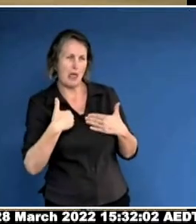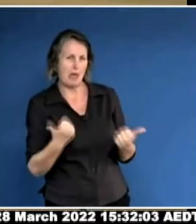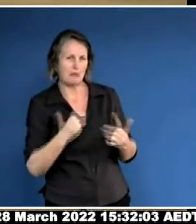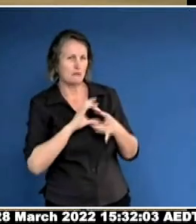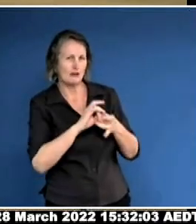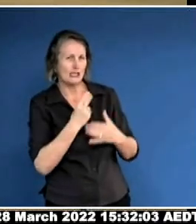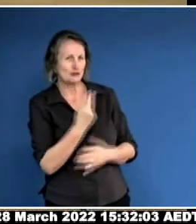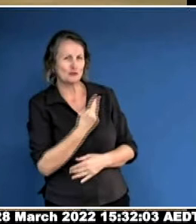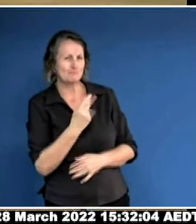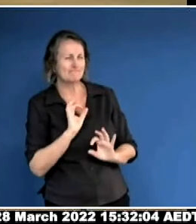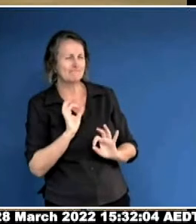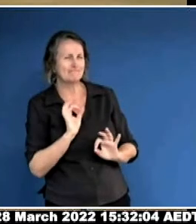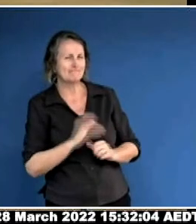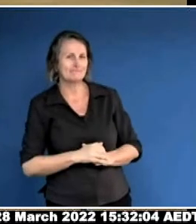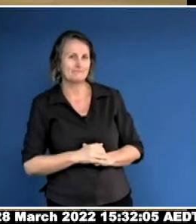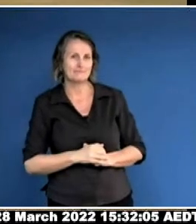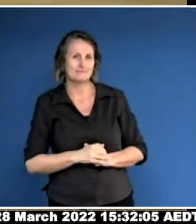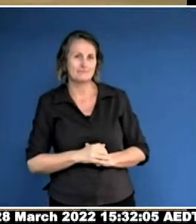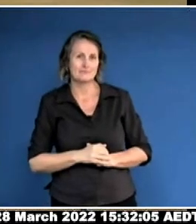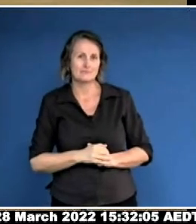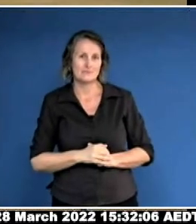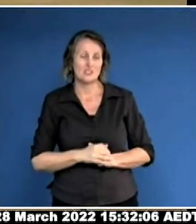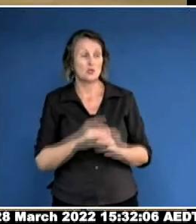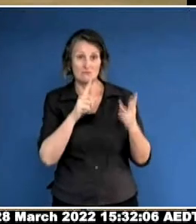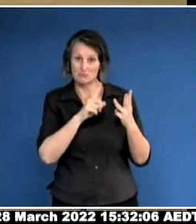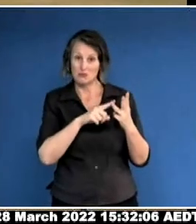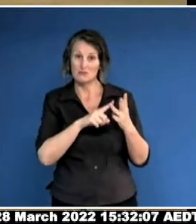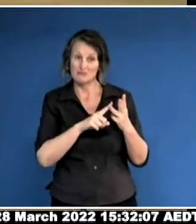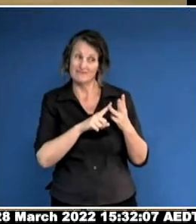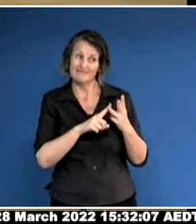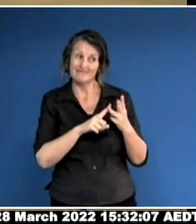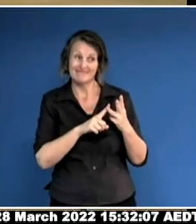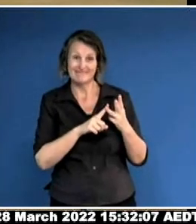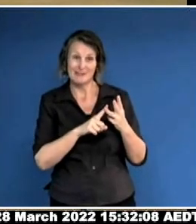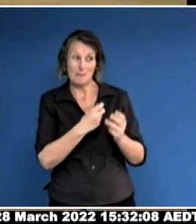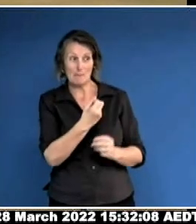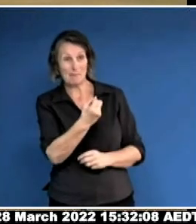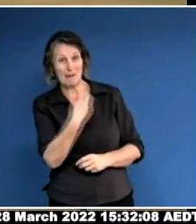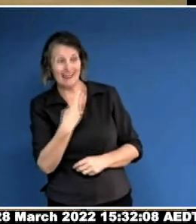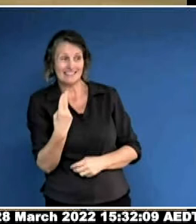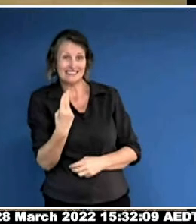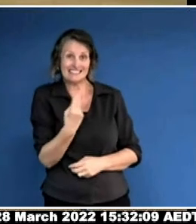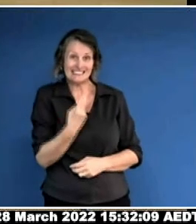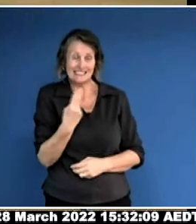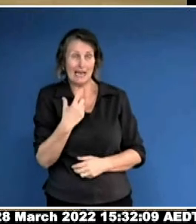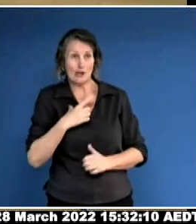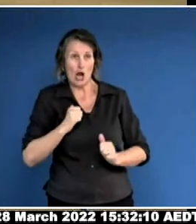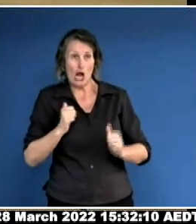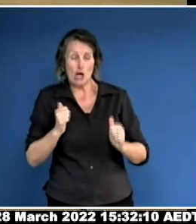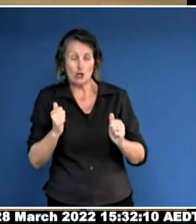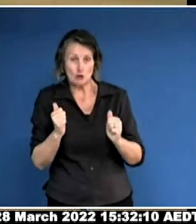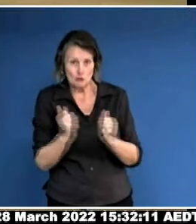behaviours. So person three came back on the scene for a while, and somehow I had agreed to move in with him in the